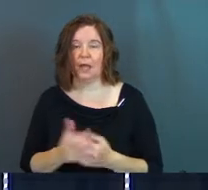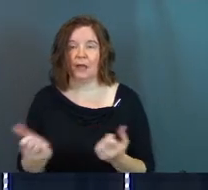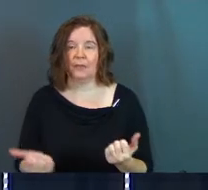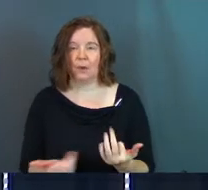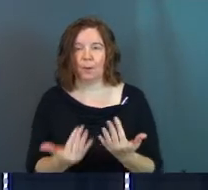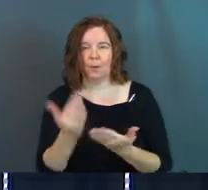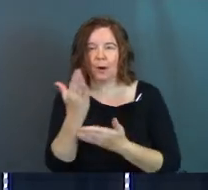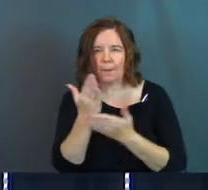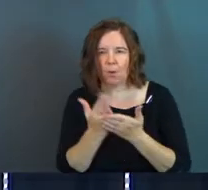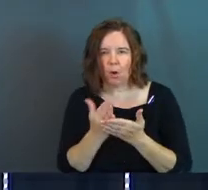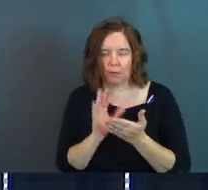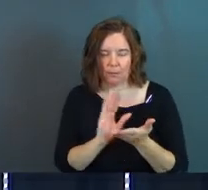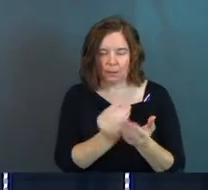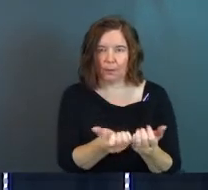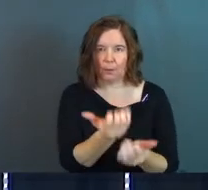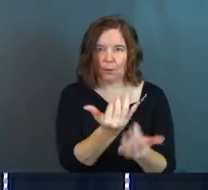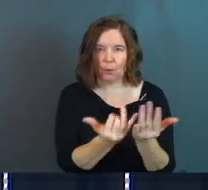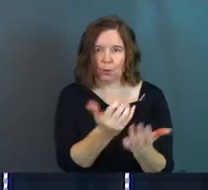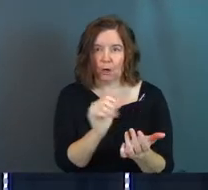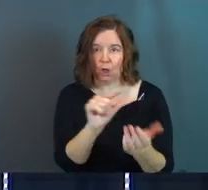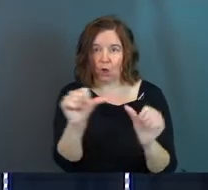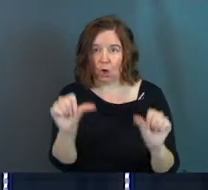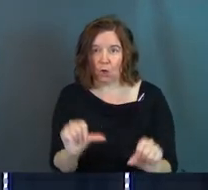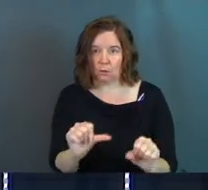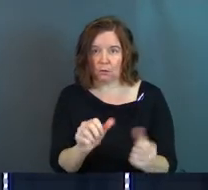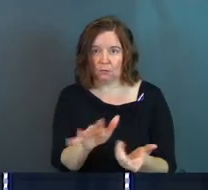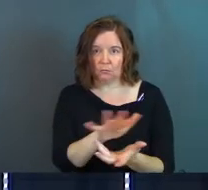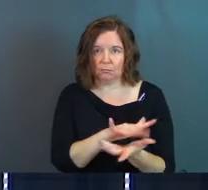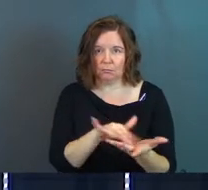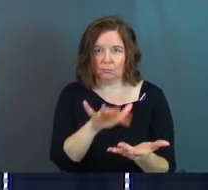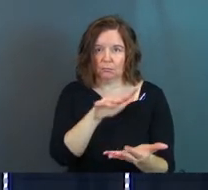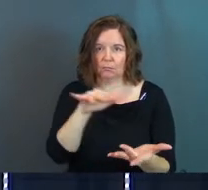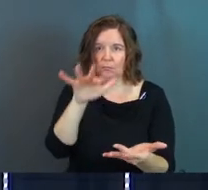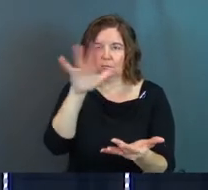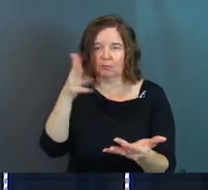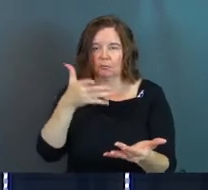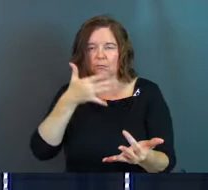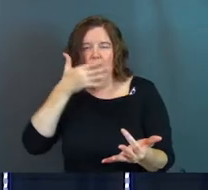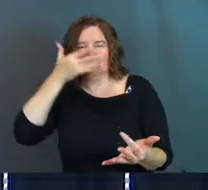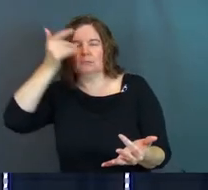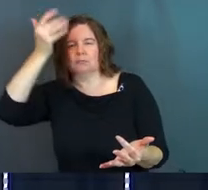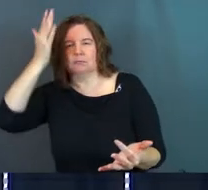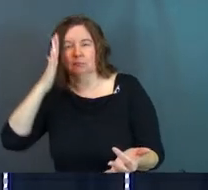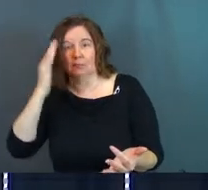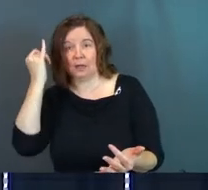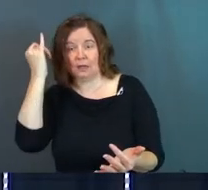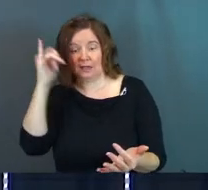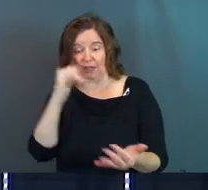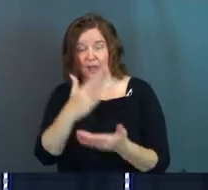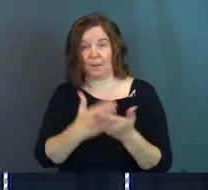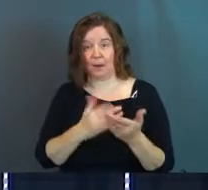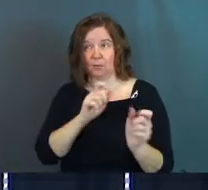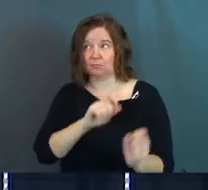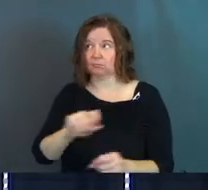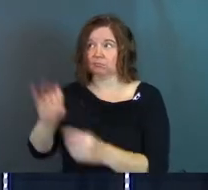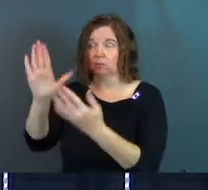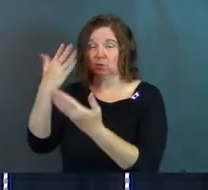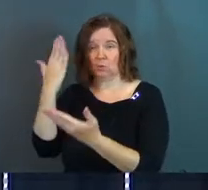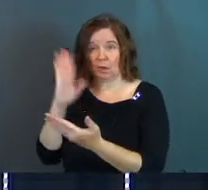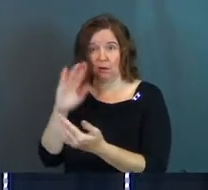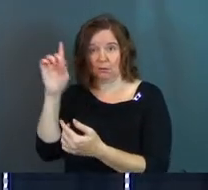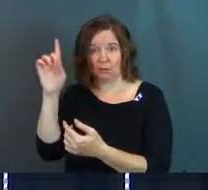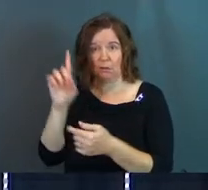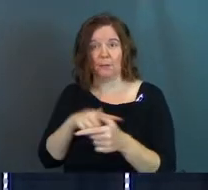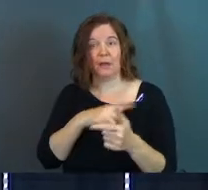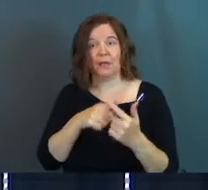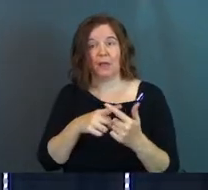burn just a bit of it on the altar, and the smoke would rise. And the idea is that part was going to God.